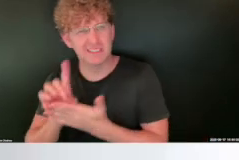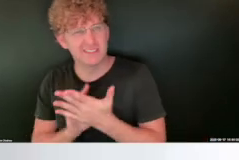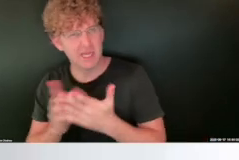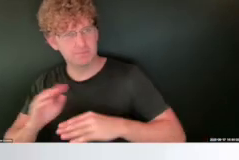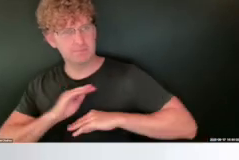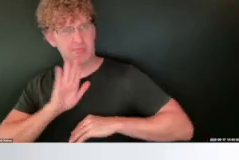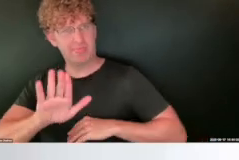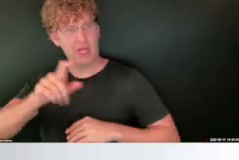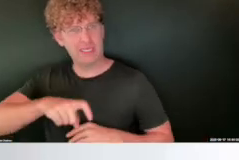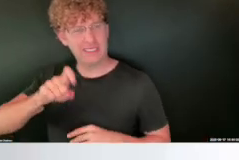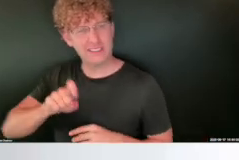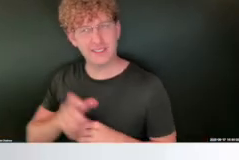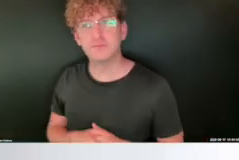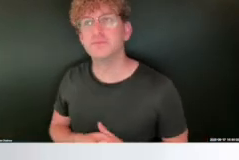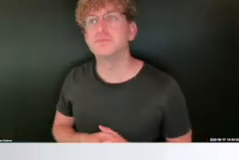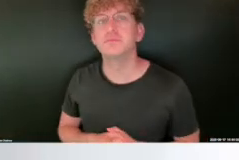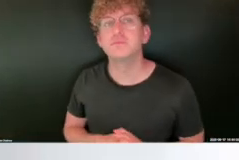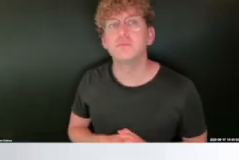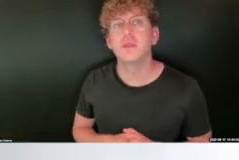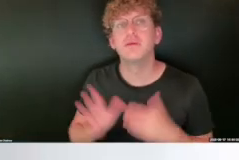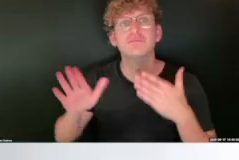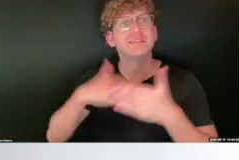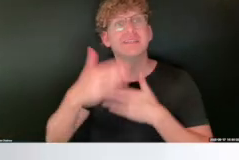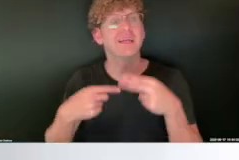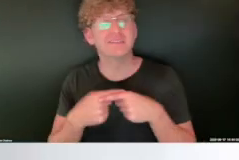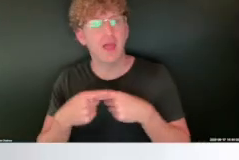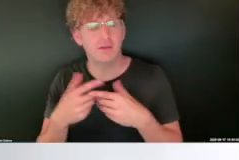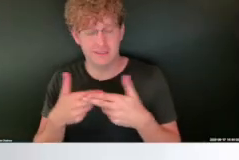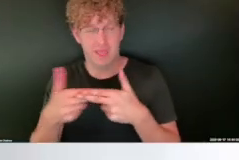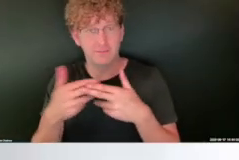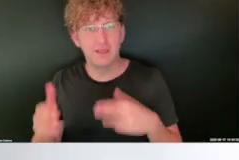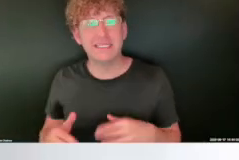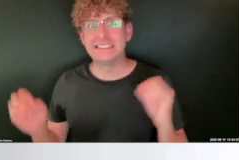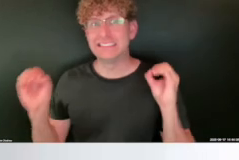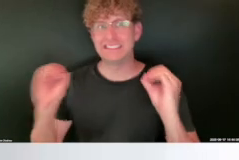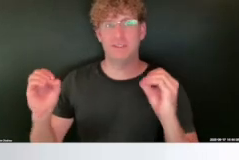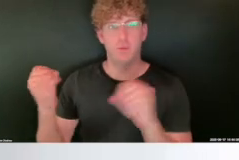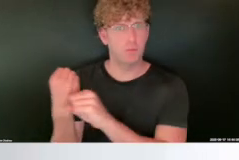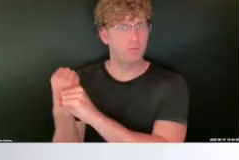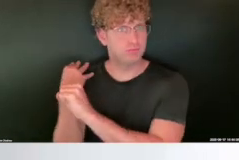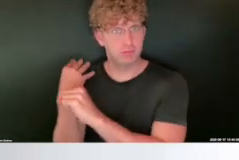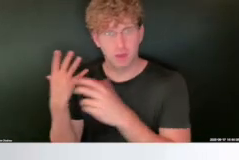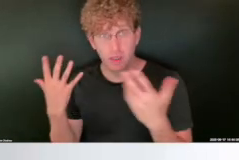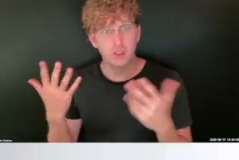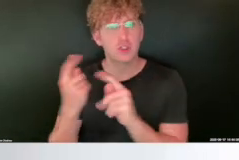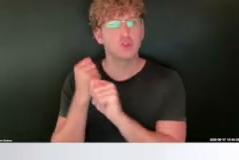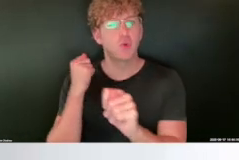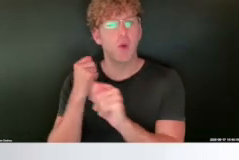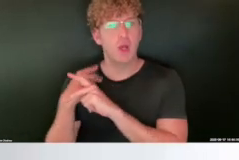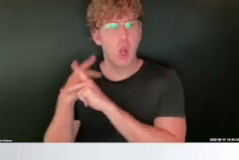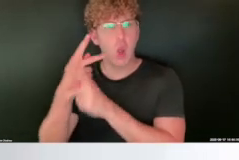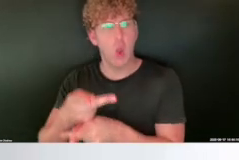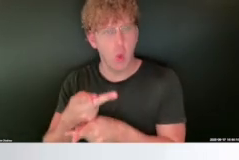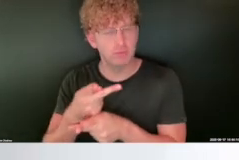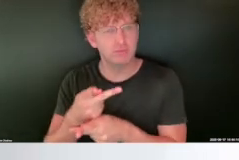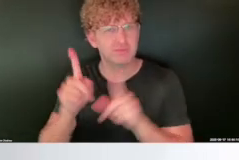The Zero Emission Truck Loan Pilot Program provides loan assistance for the purchase of zero-emission trucks. The program works by providing